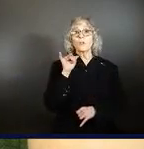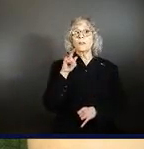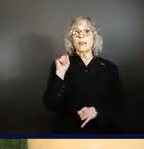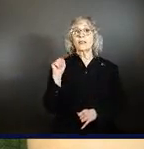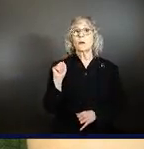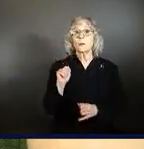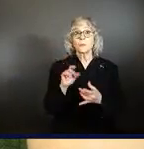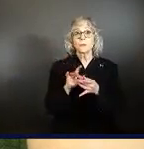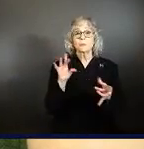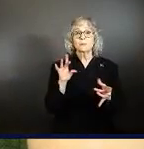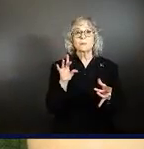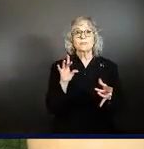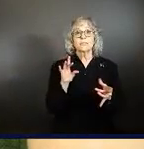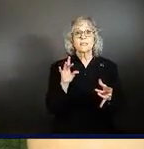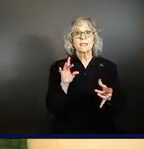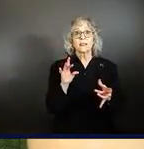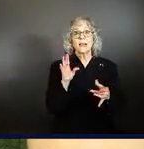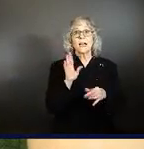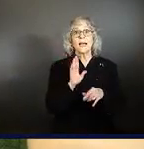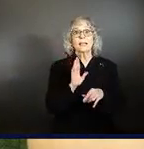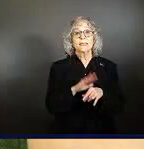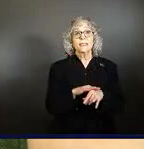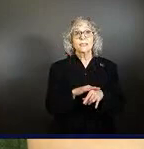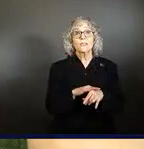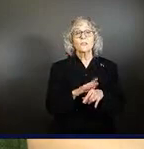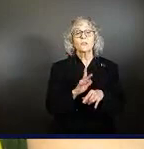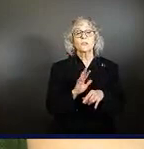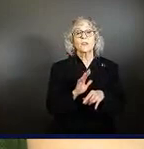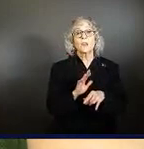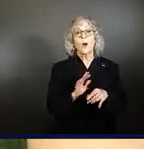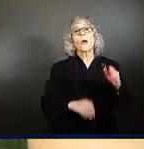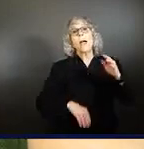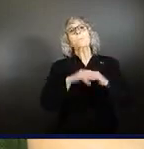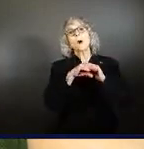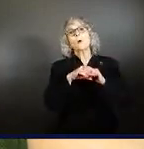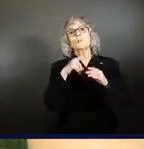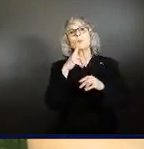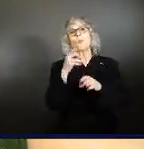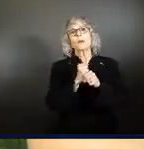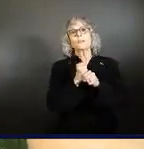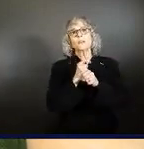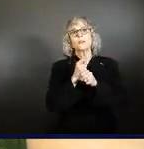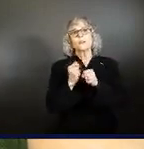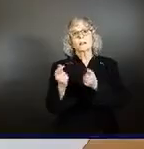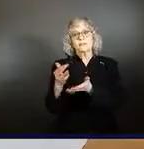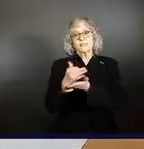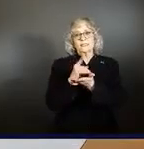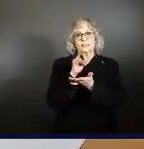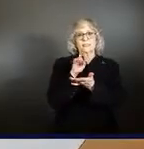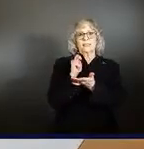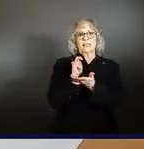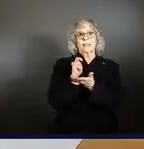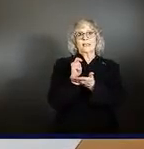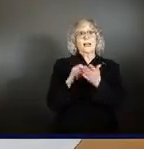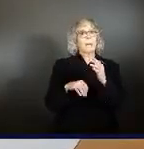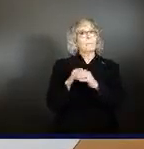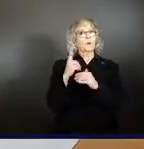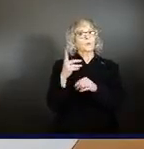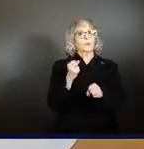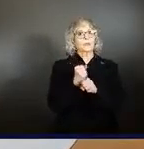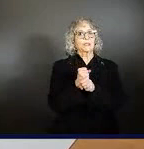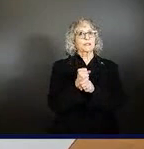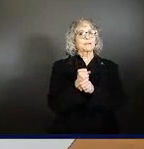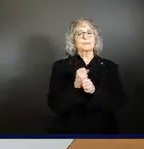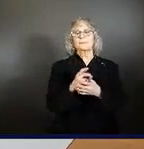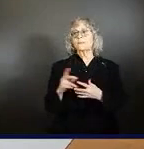public at least 1 year, at most 1 year after they are taken. That is amazing. And I